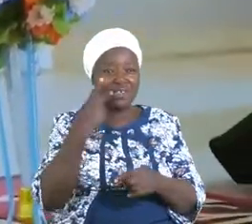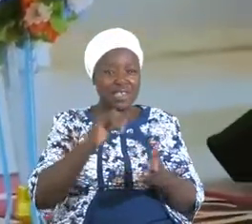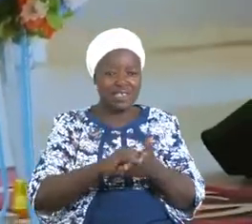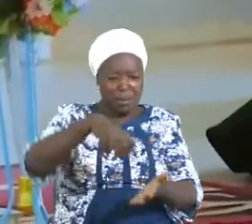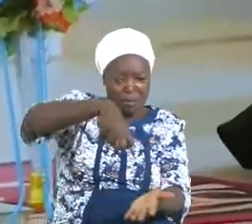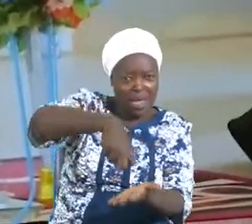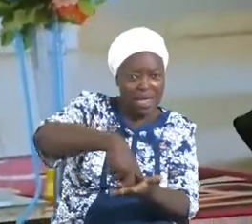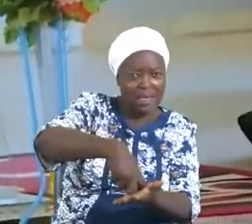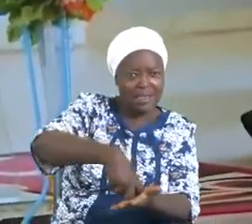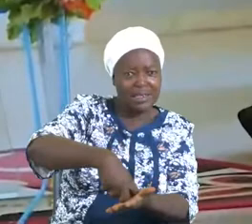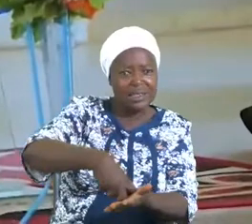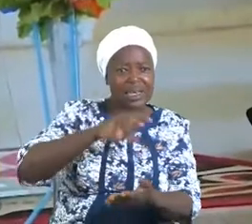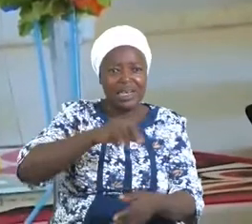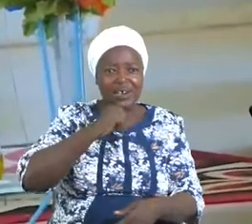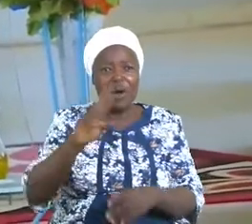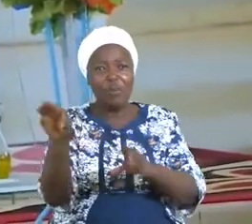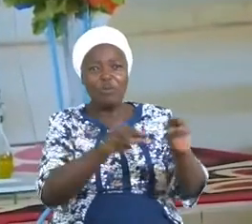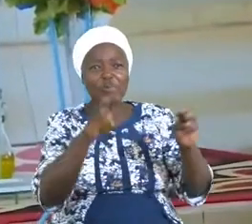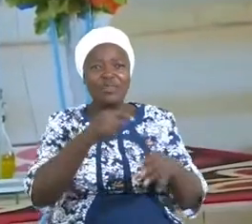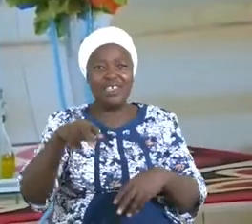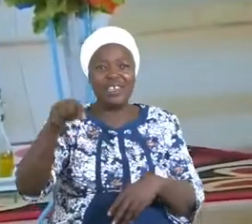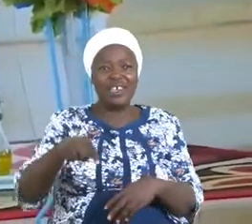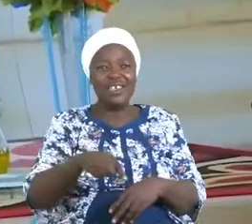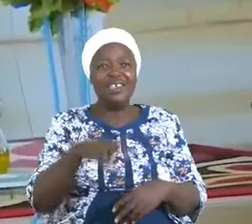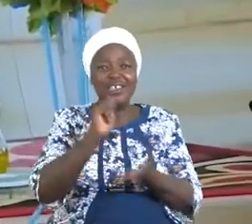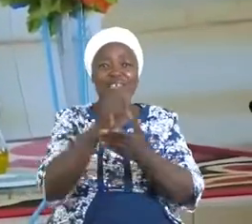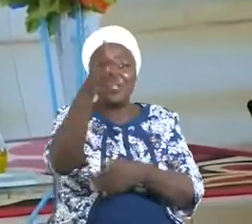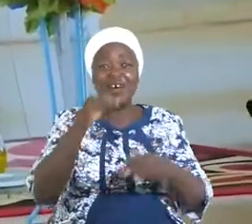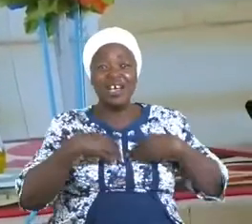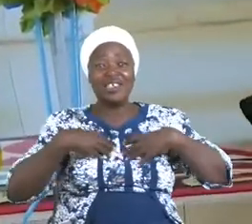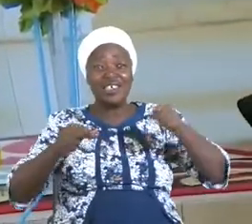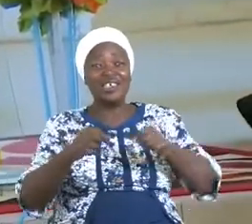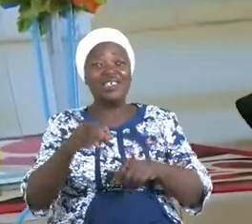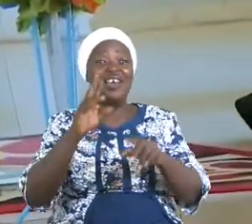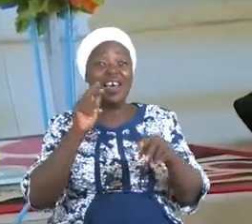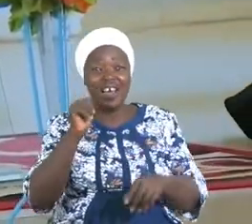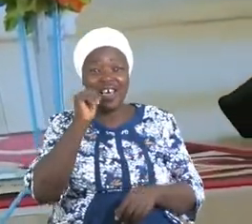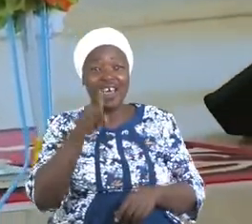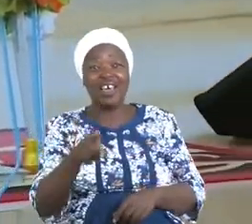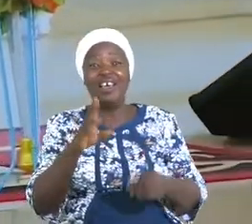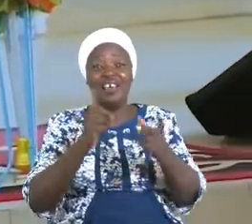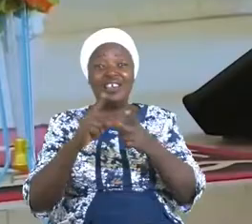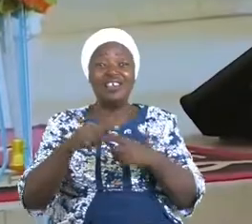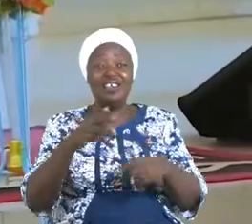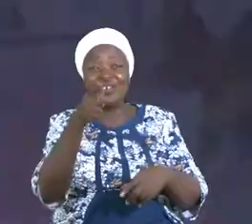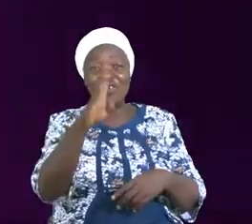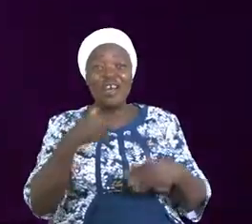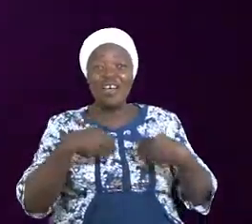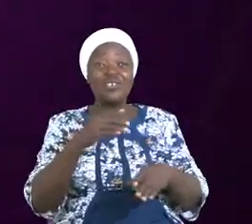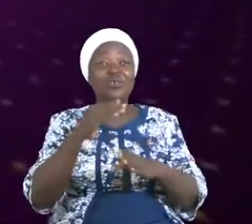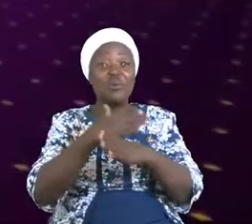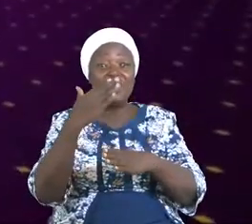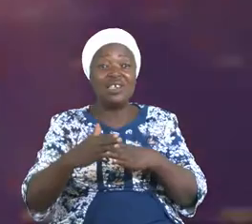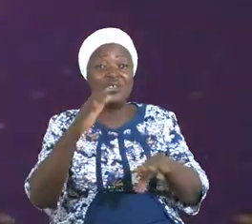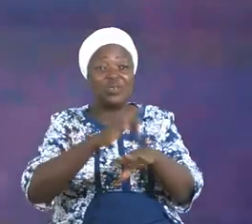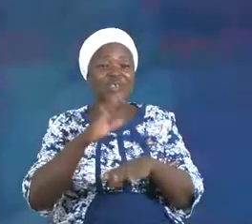pain. God has healed me. God has saved me. He has healed me. That's why I said this crusade was ordained for